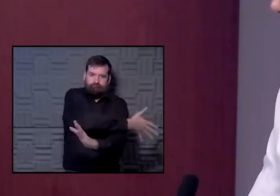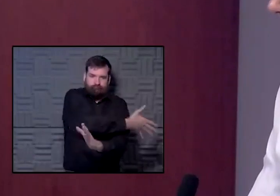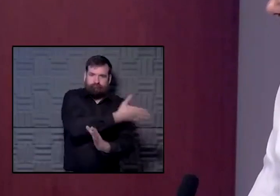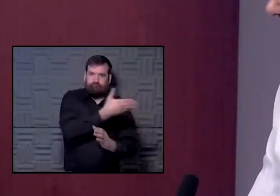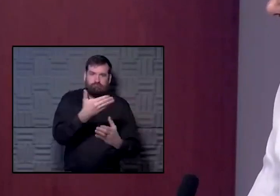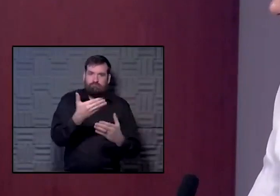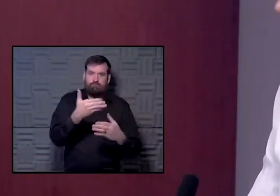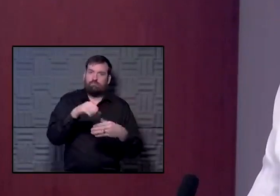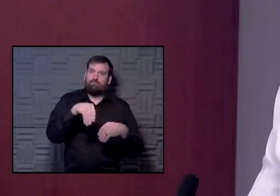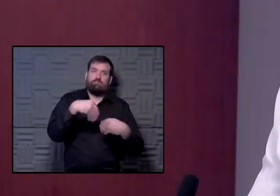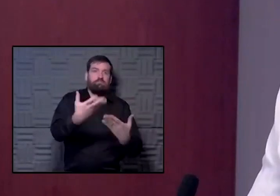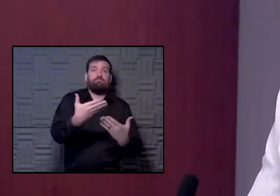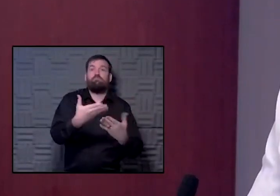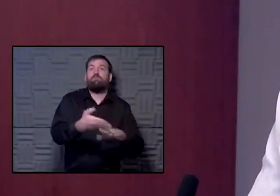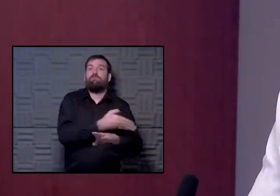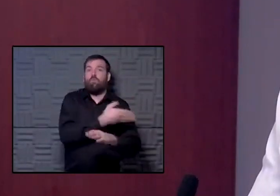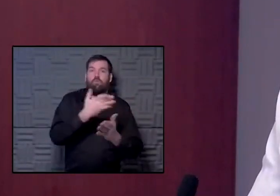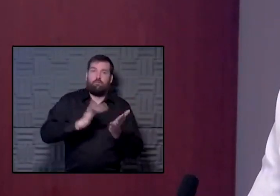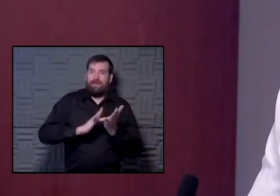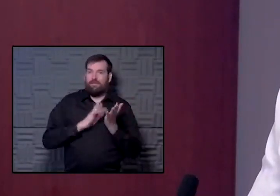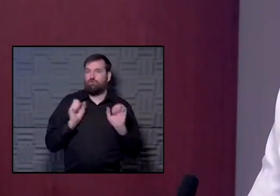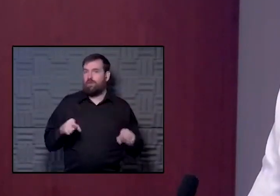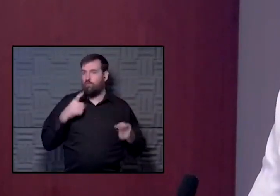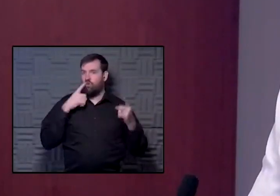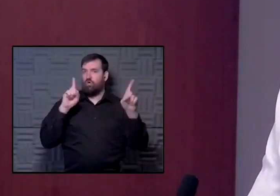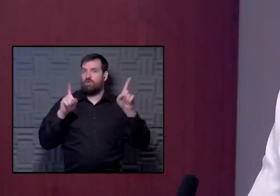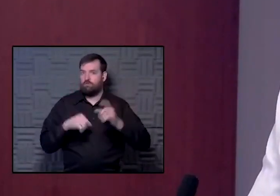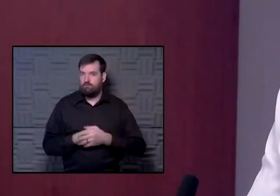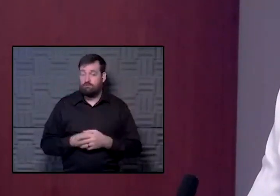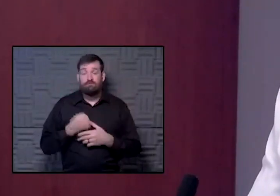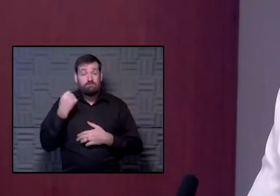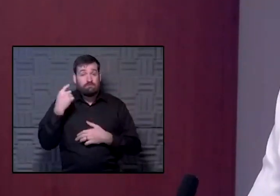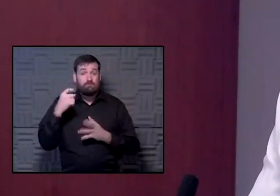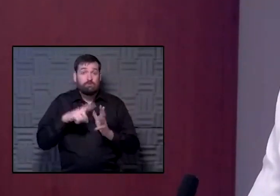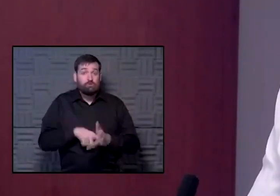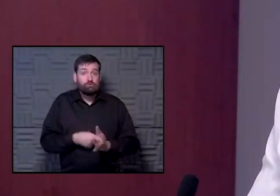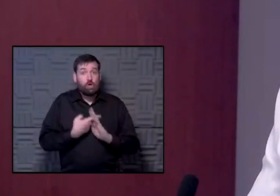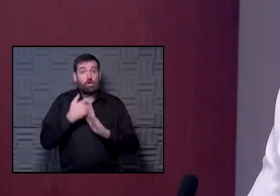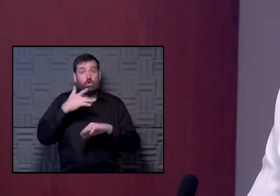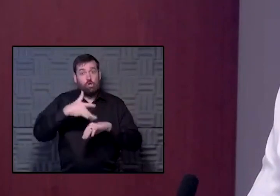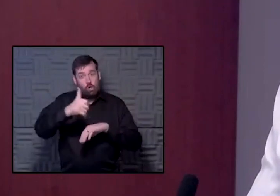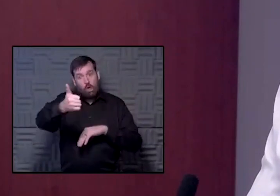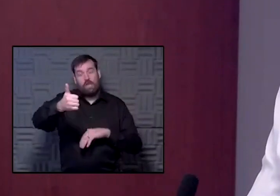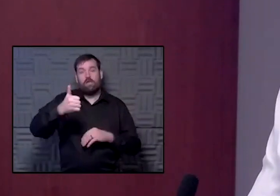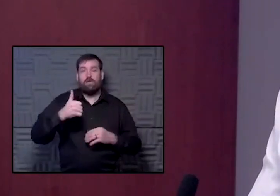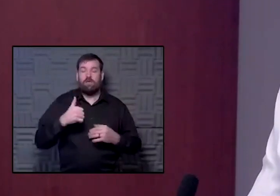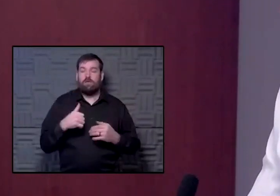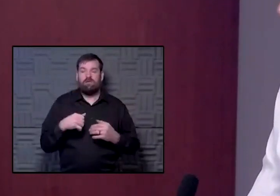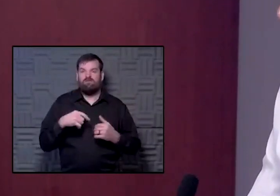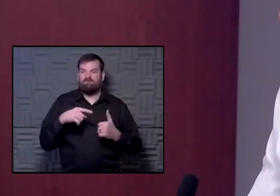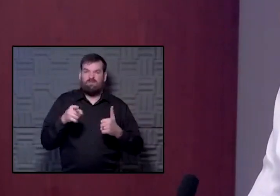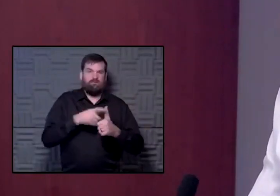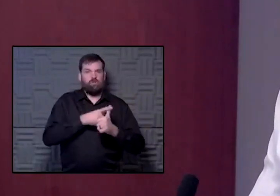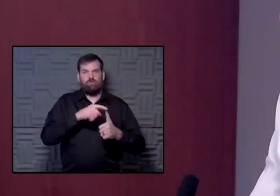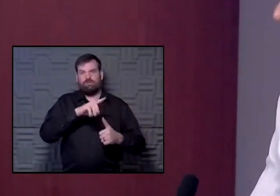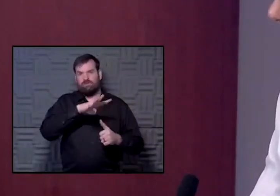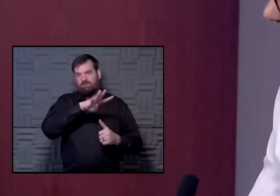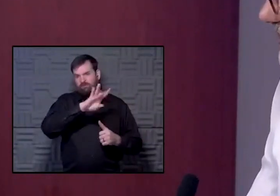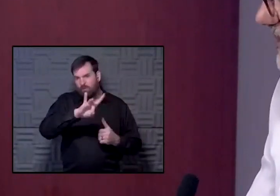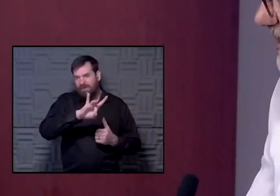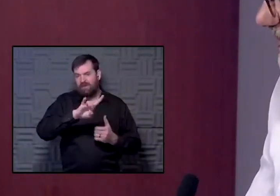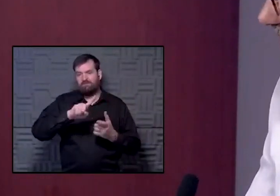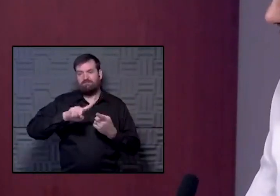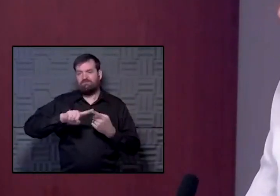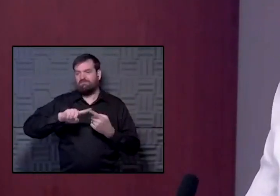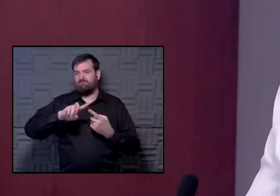of these medications could work. And by starting early, when you've, within that first 48, 72 hours after